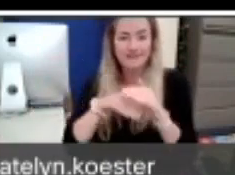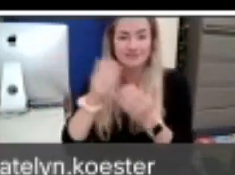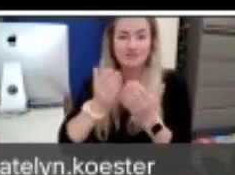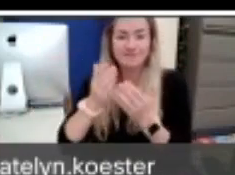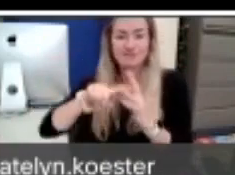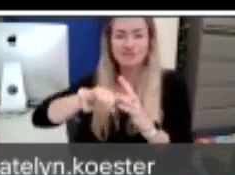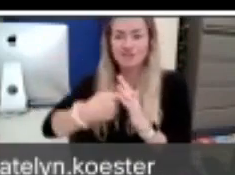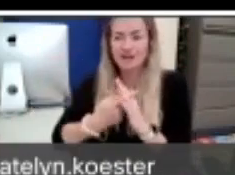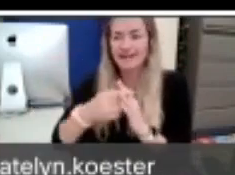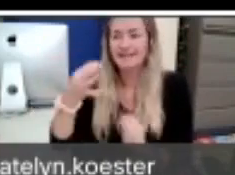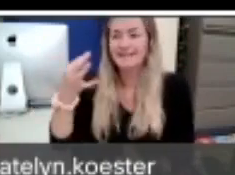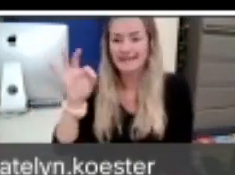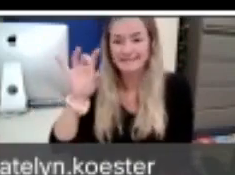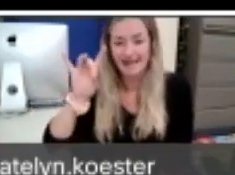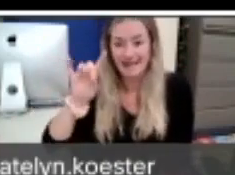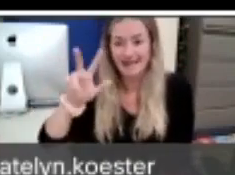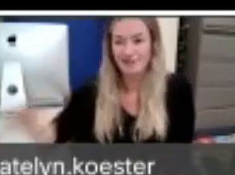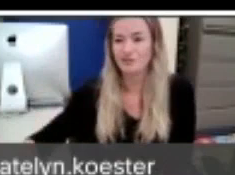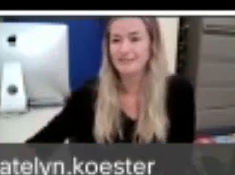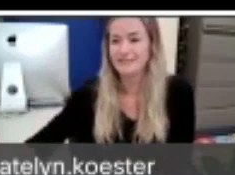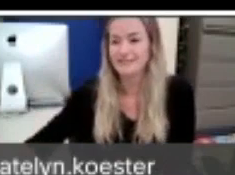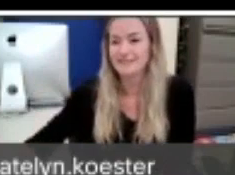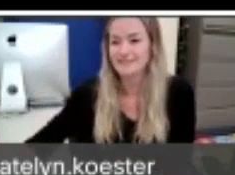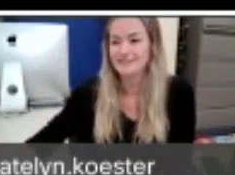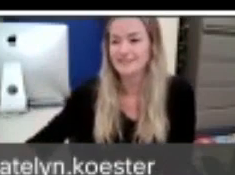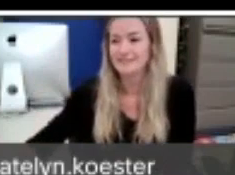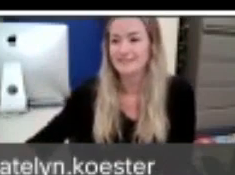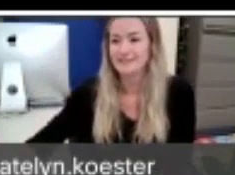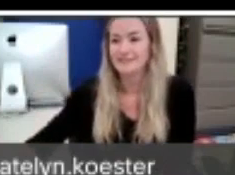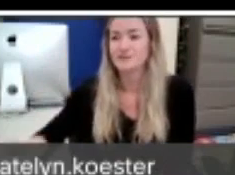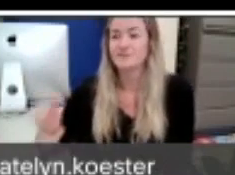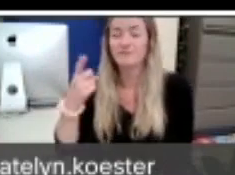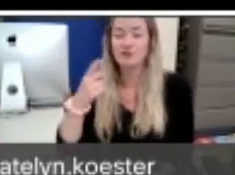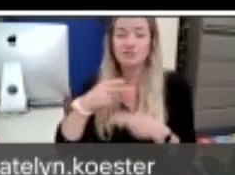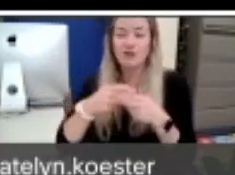So this company, Deaf Access Services, started in